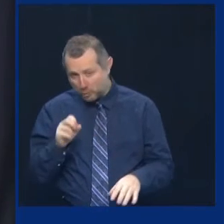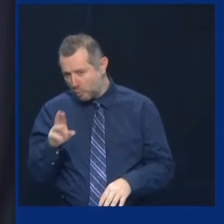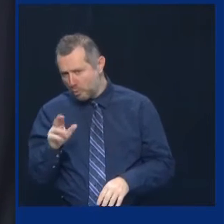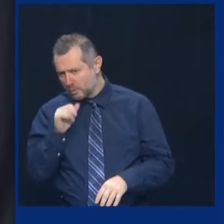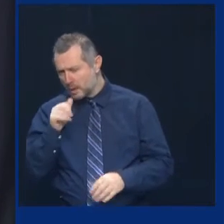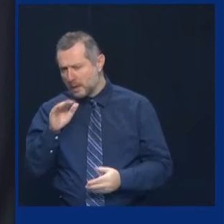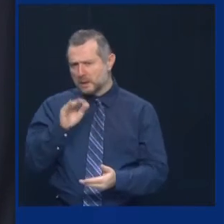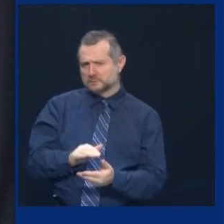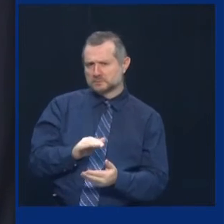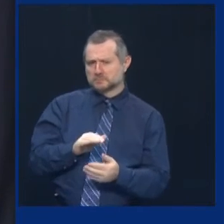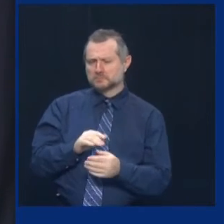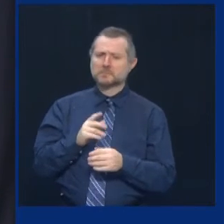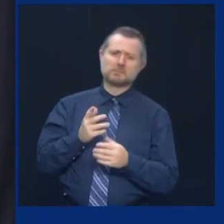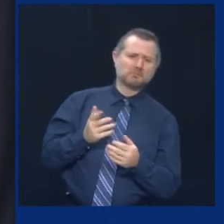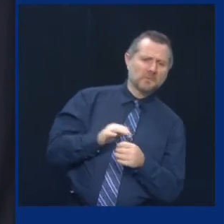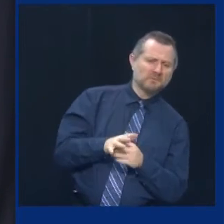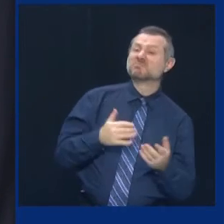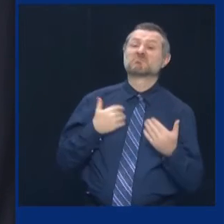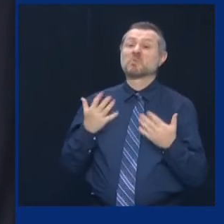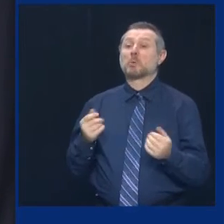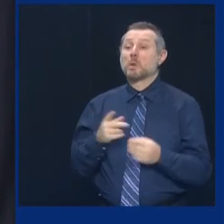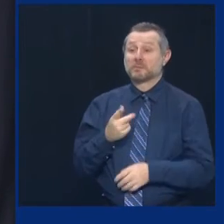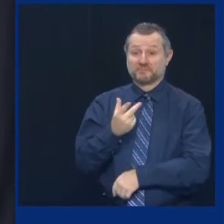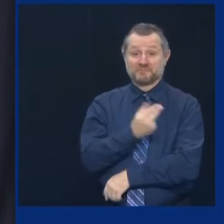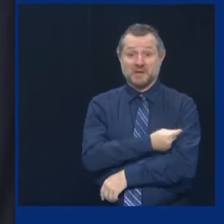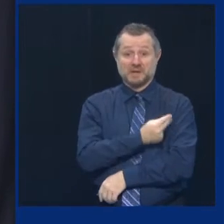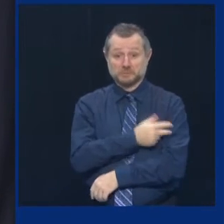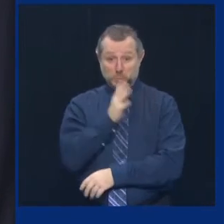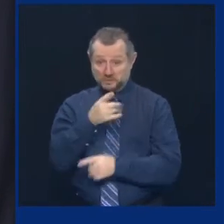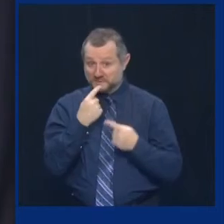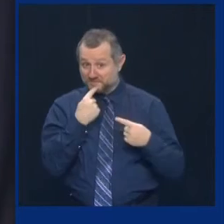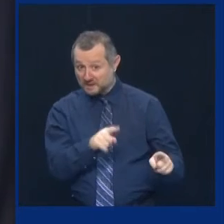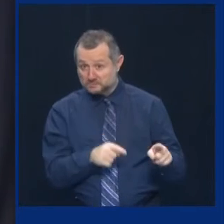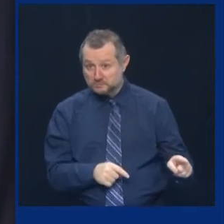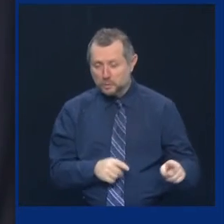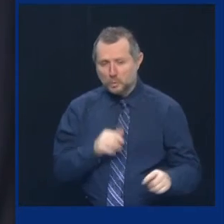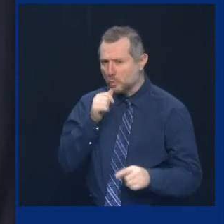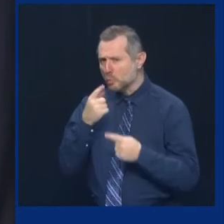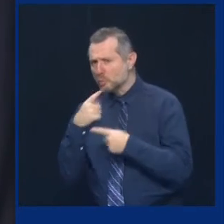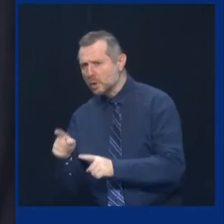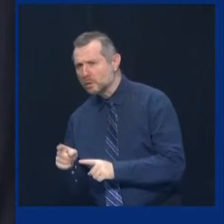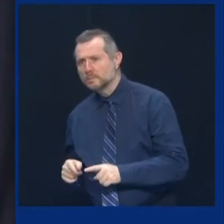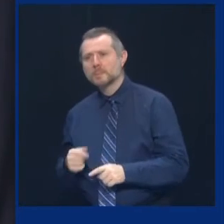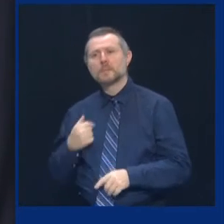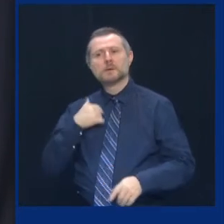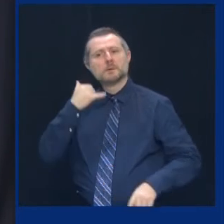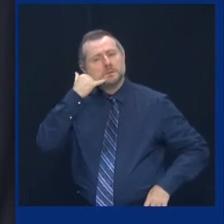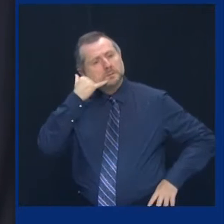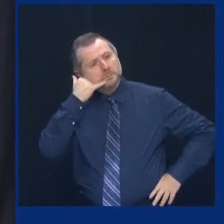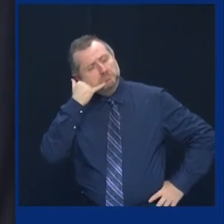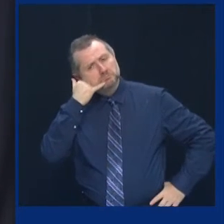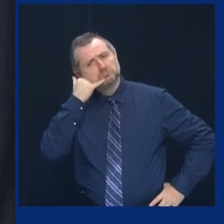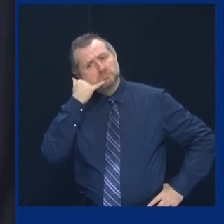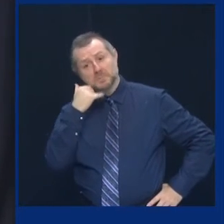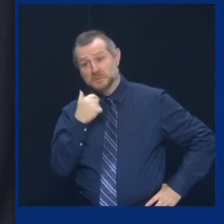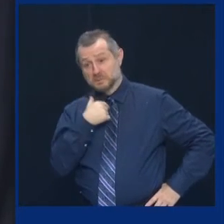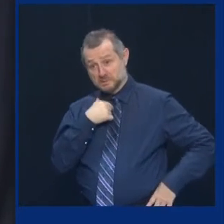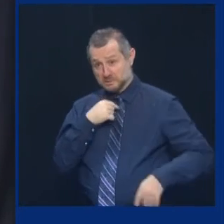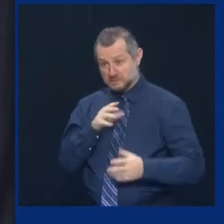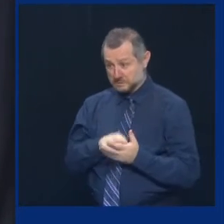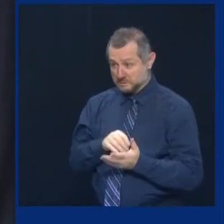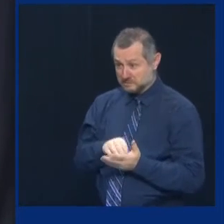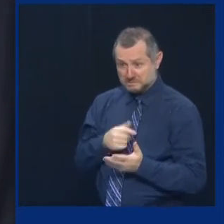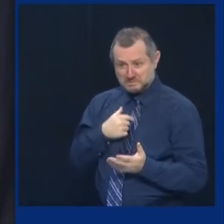don't know if the vaccine is effective. Our working assumption is that the vaccine is